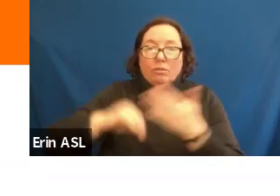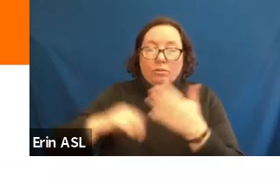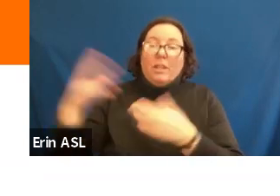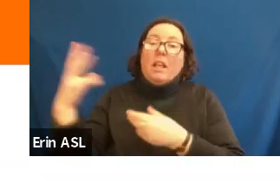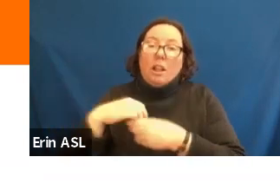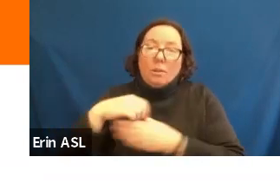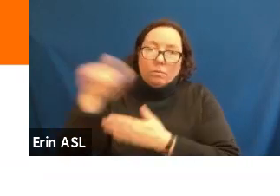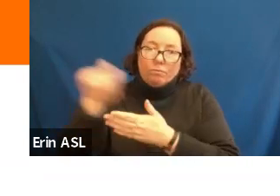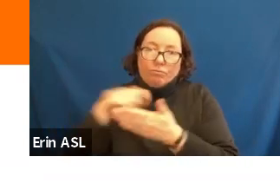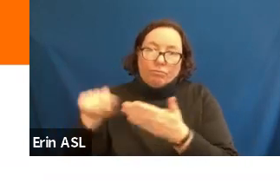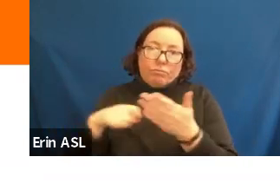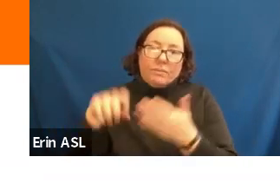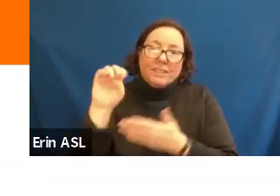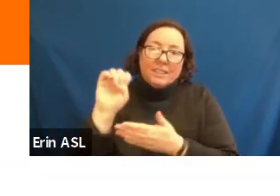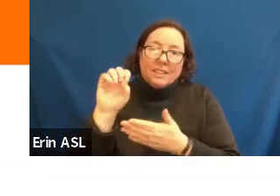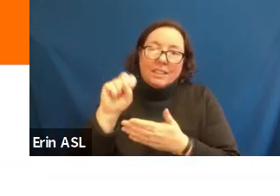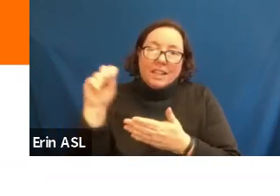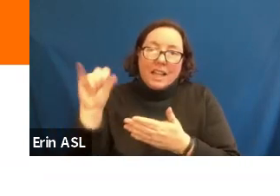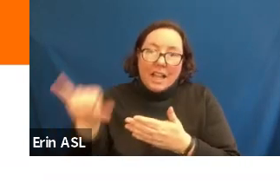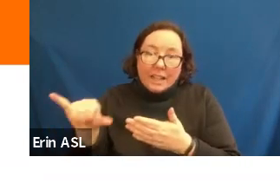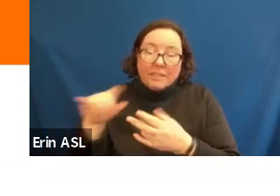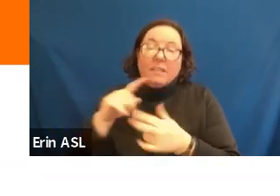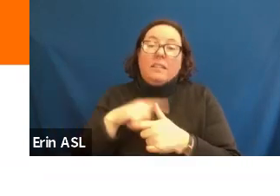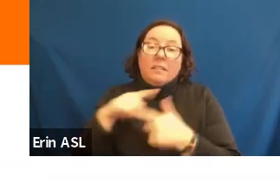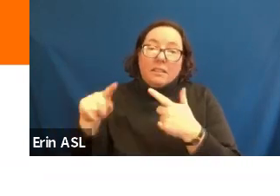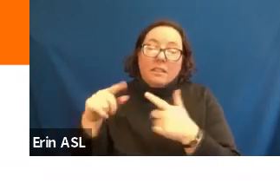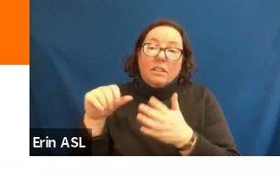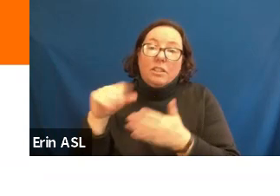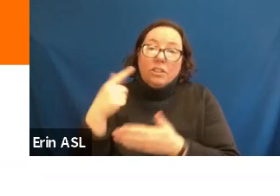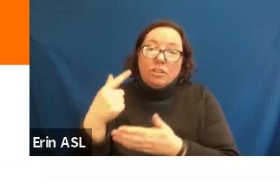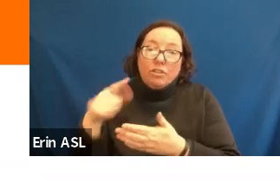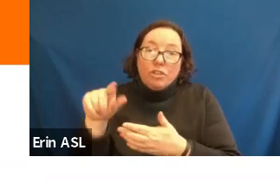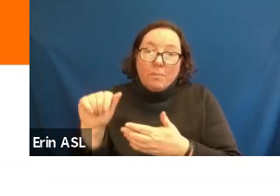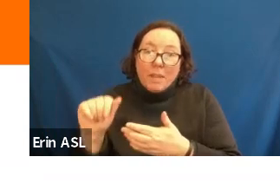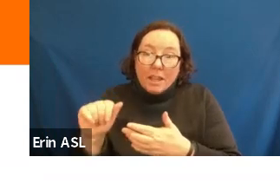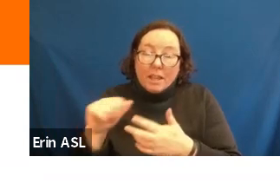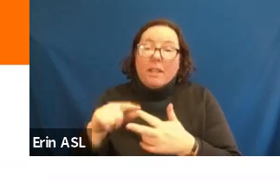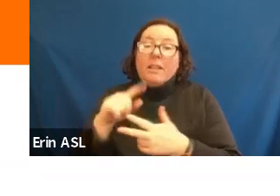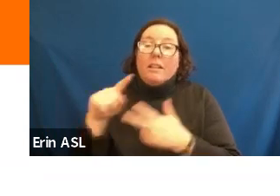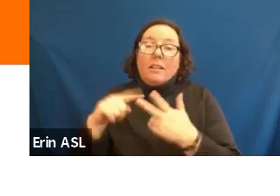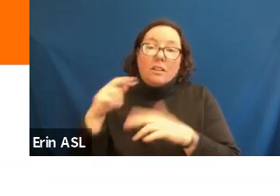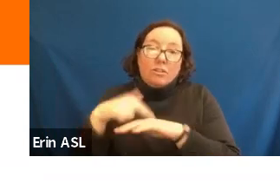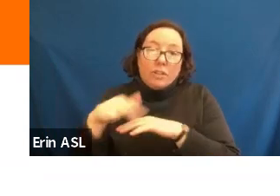their GPA, as well as references who may be contacted.